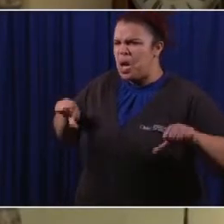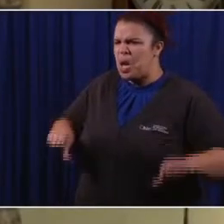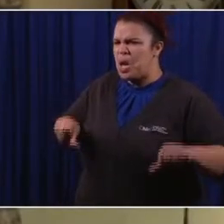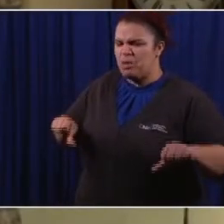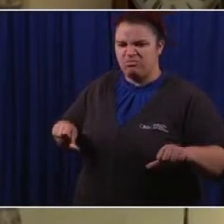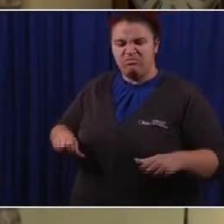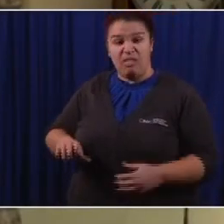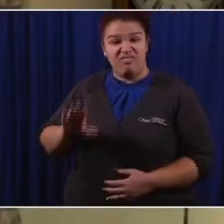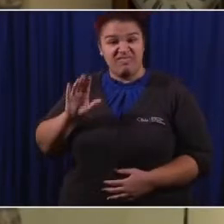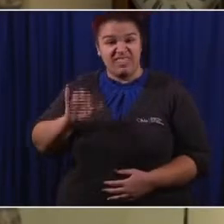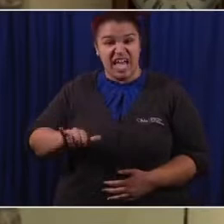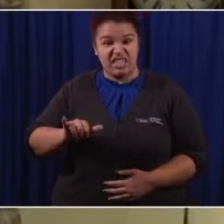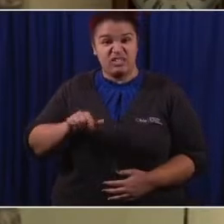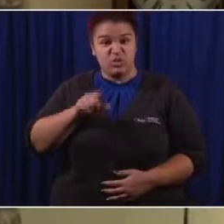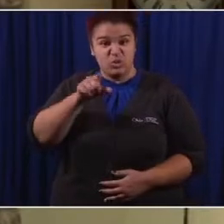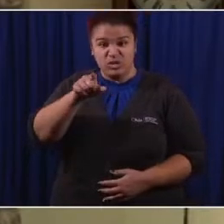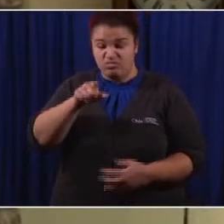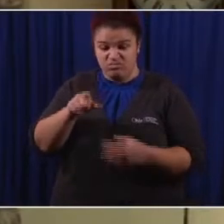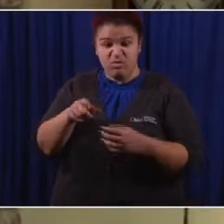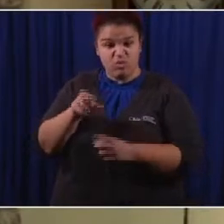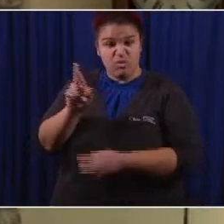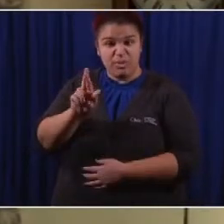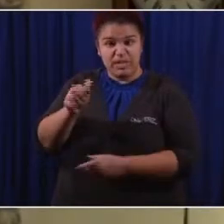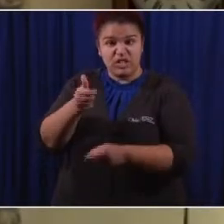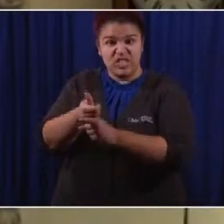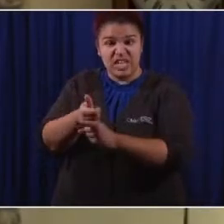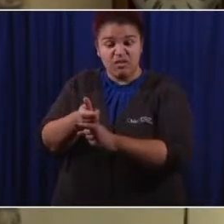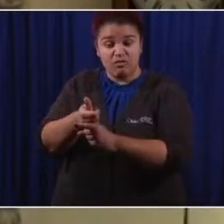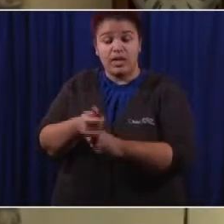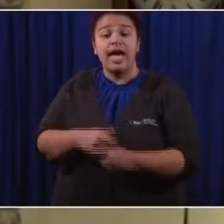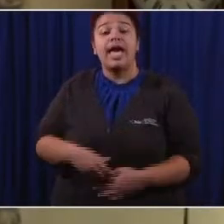plan to attend the president's rally Monday night in Toledo?